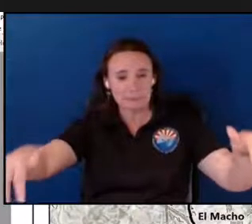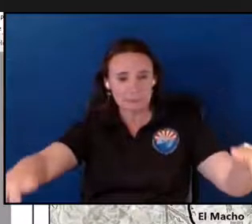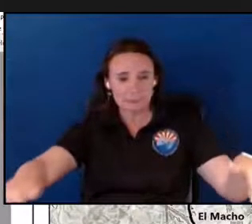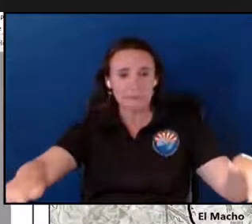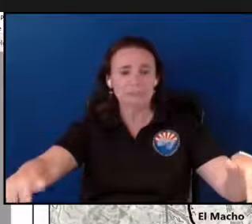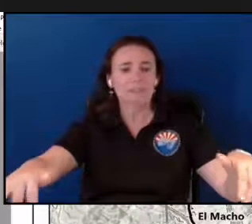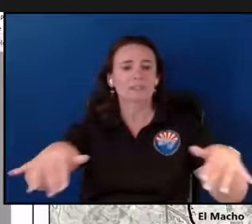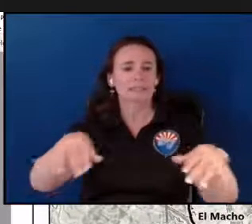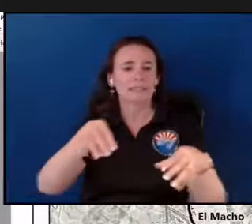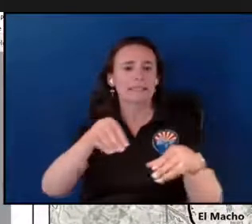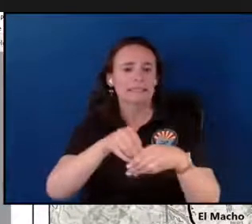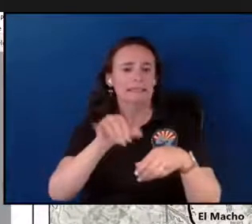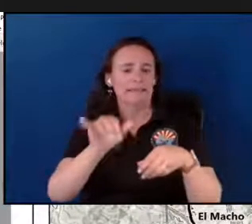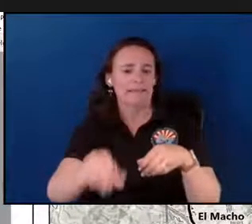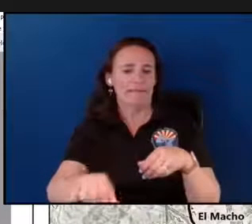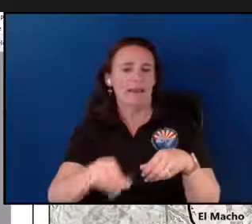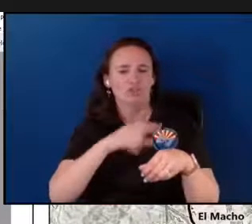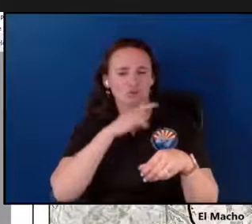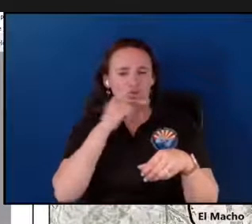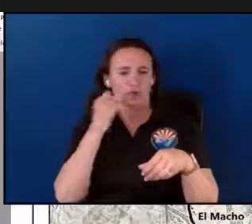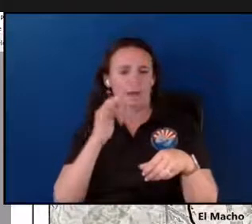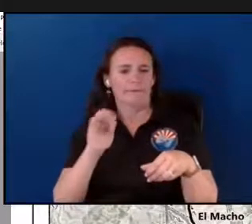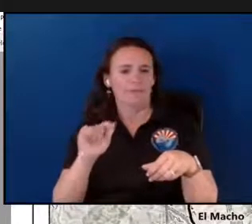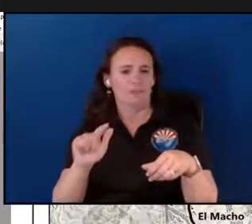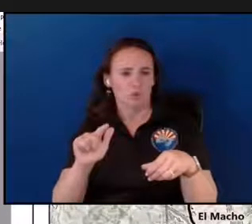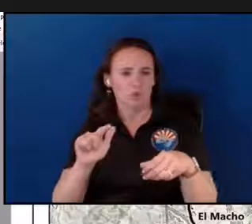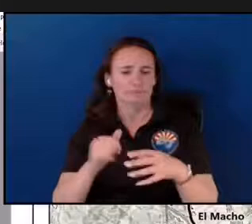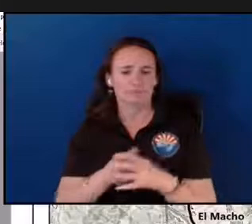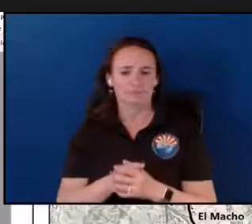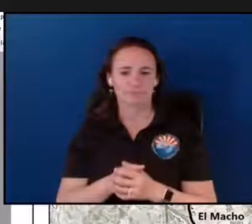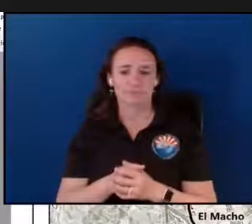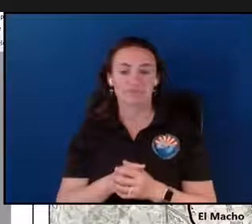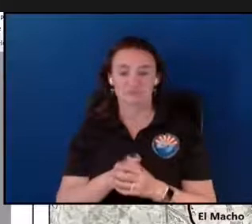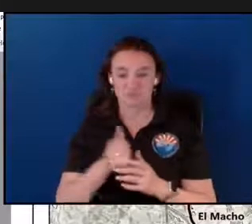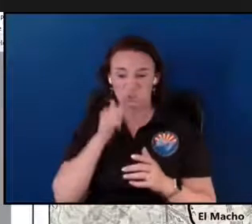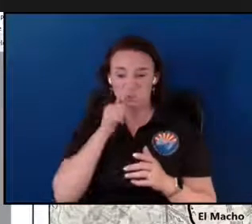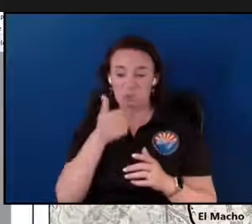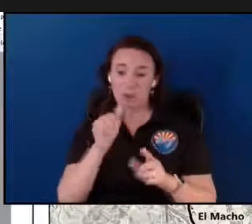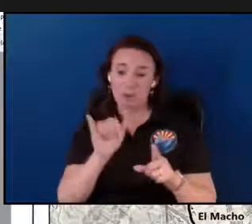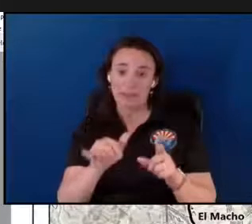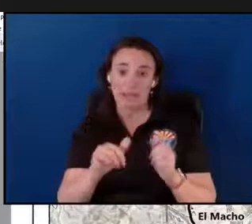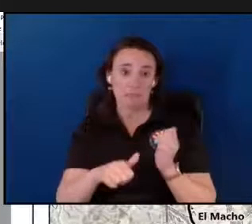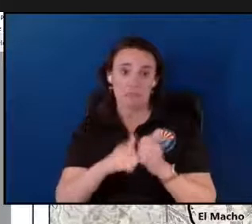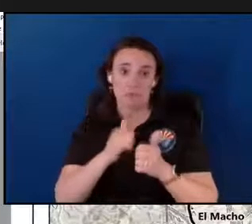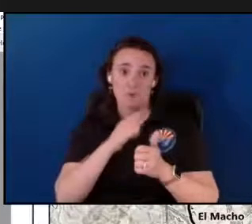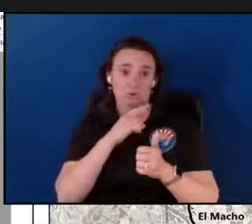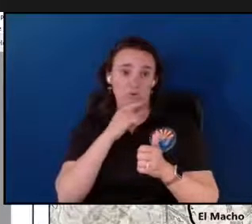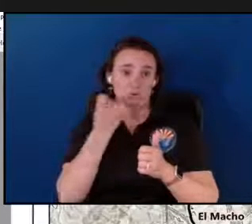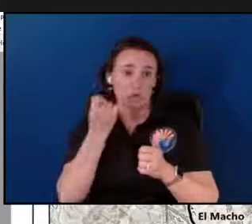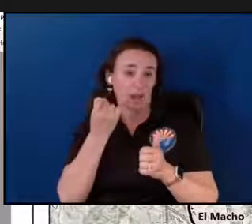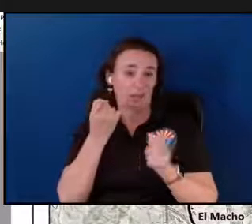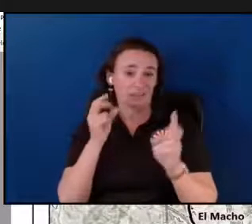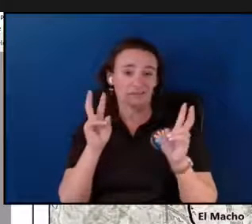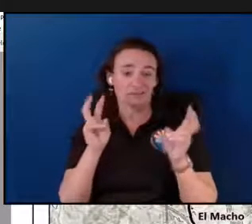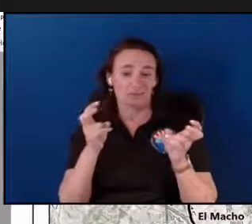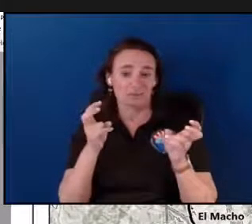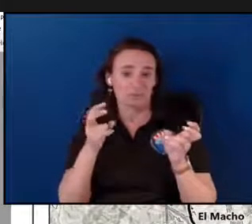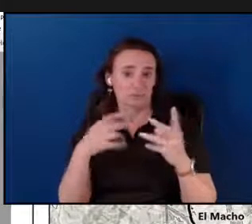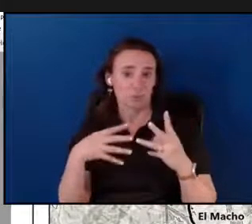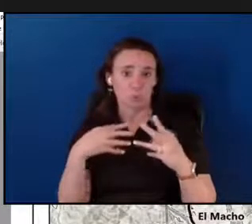fuel bed. And tomorrow, that receptive fuel bed is probably the most receptive that's been in those last 3 days.